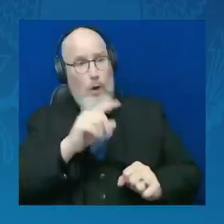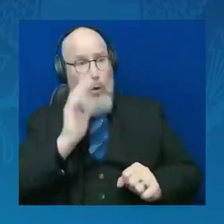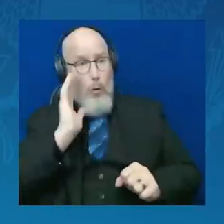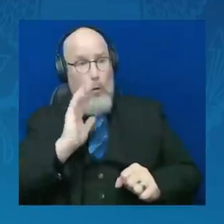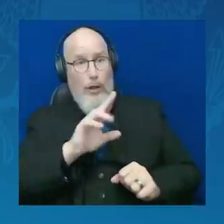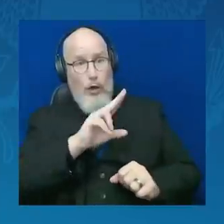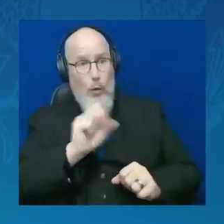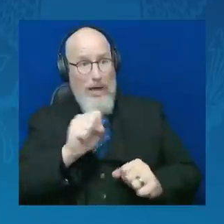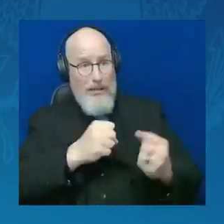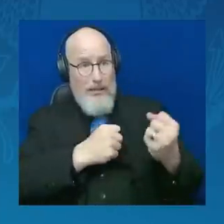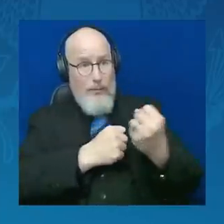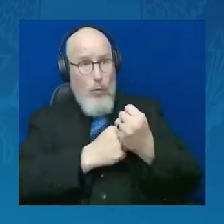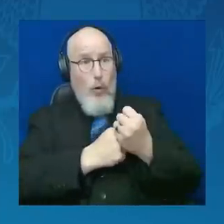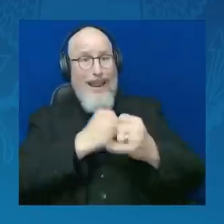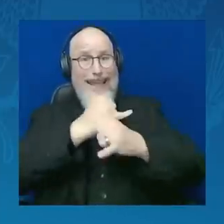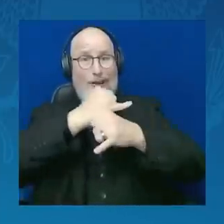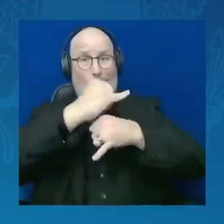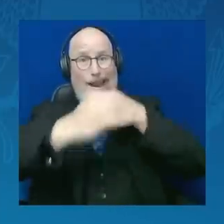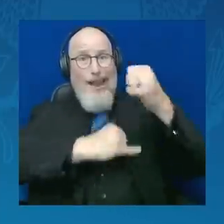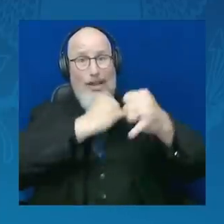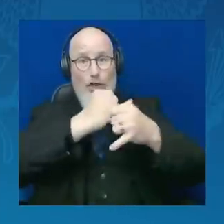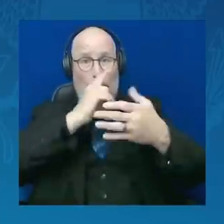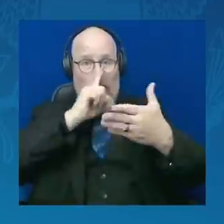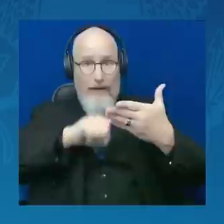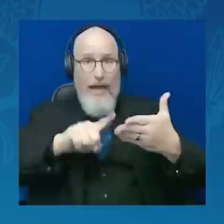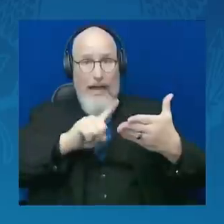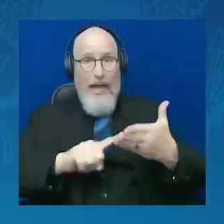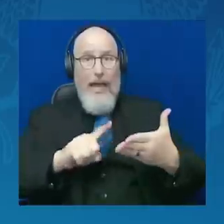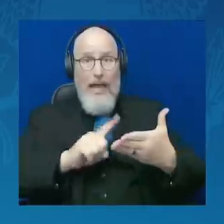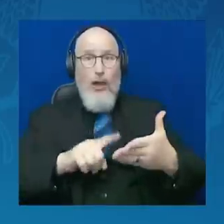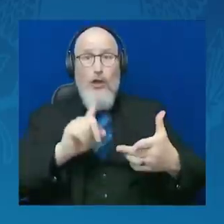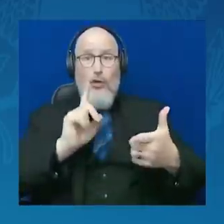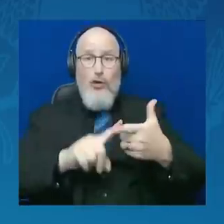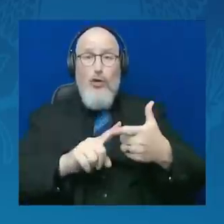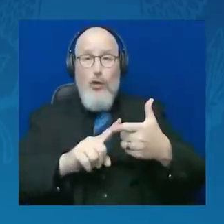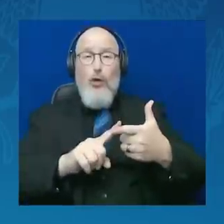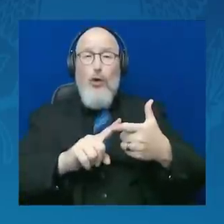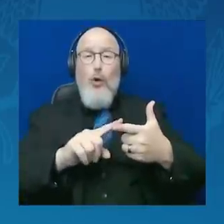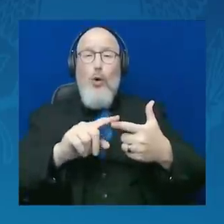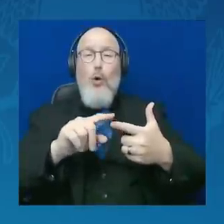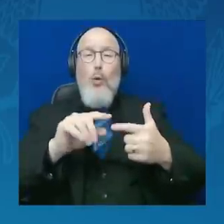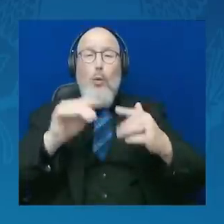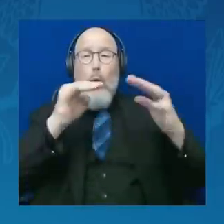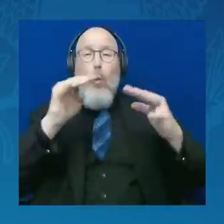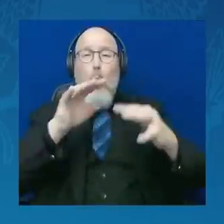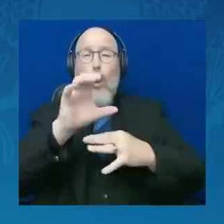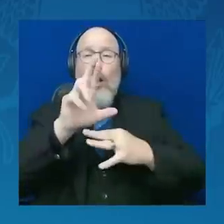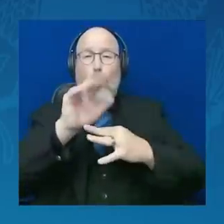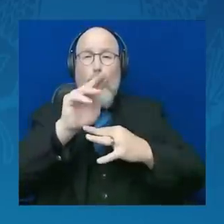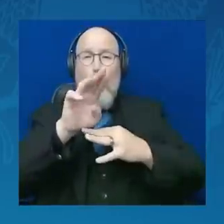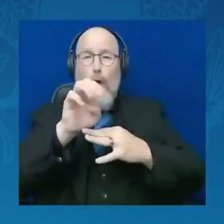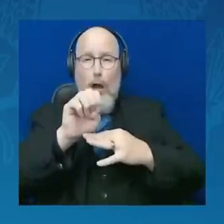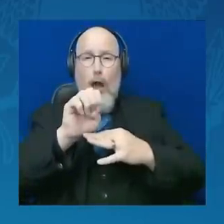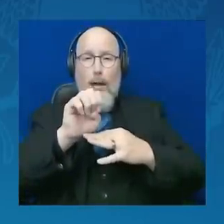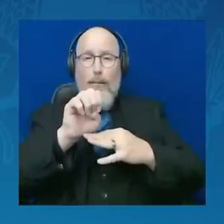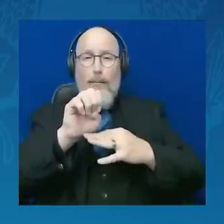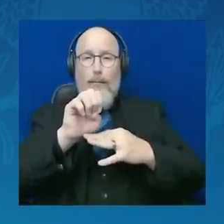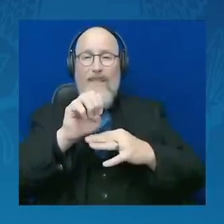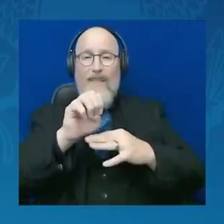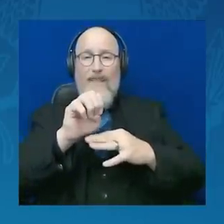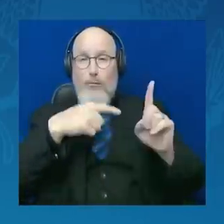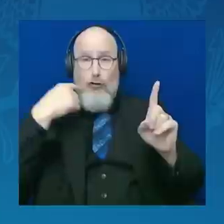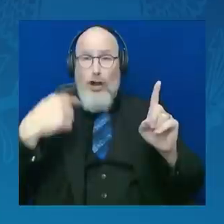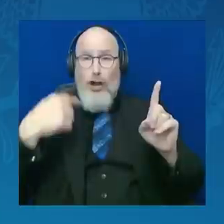investigation into war crimes committed by Russia in Ukraine, and can you see any